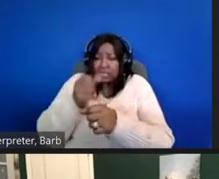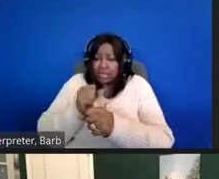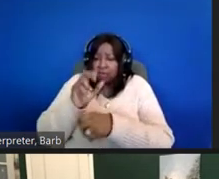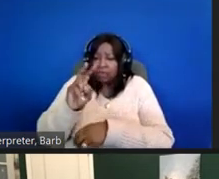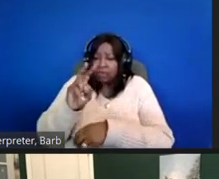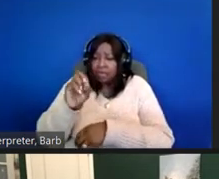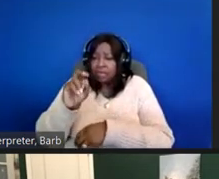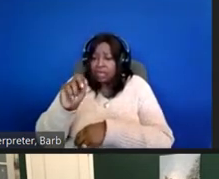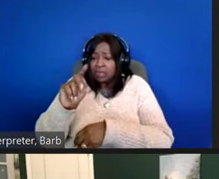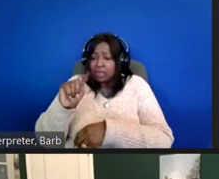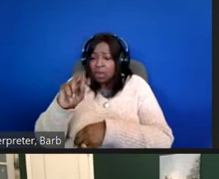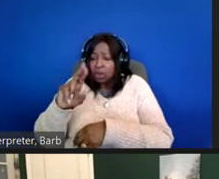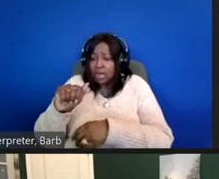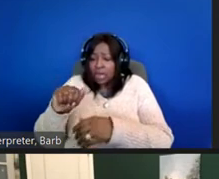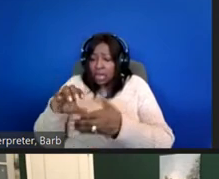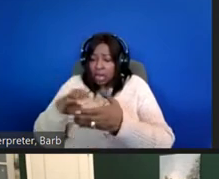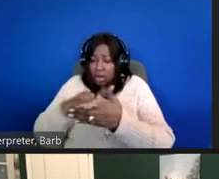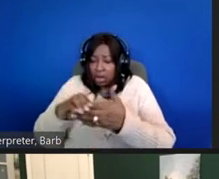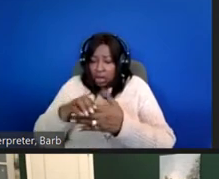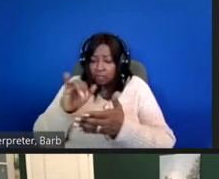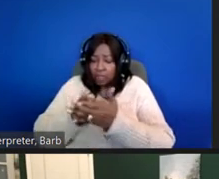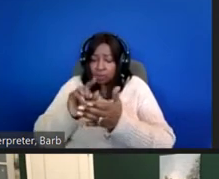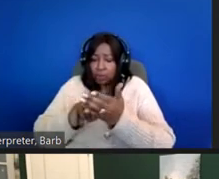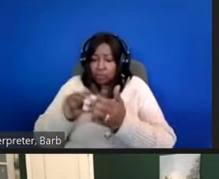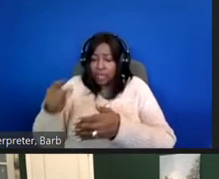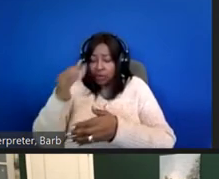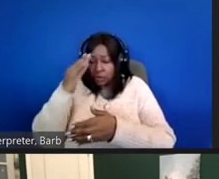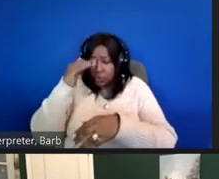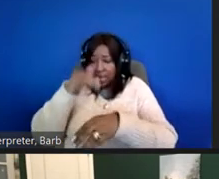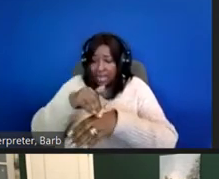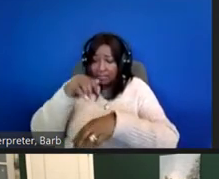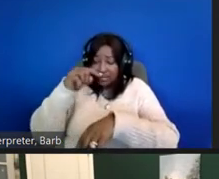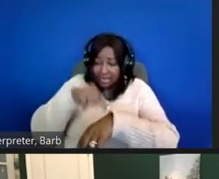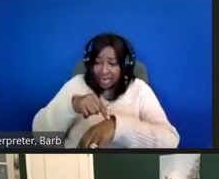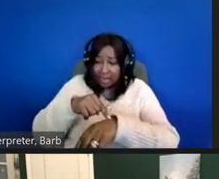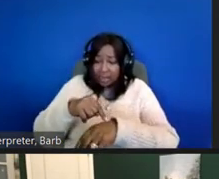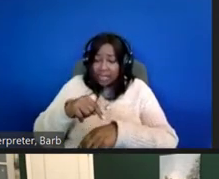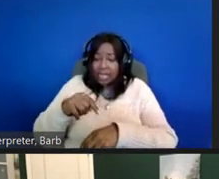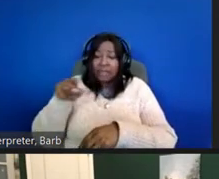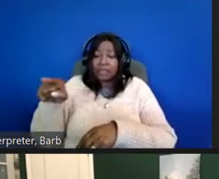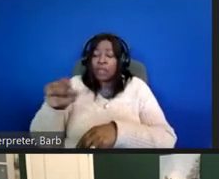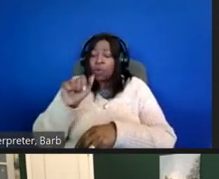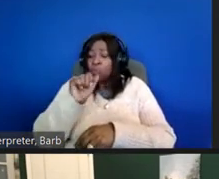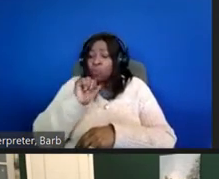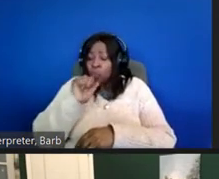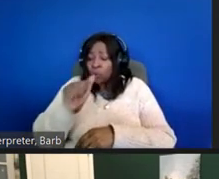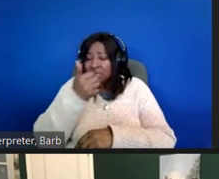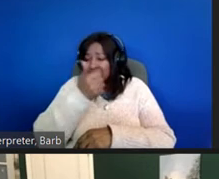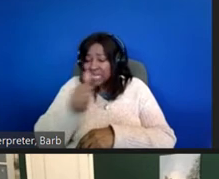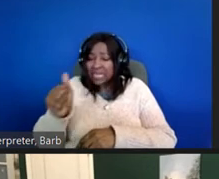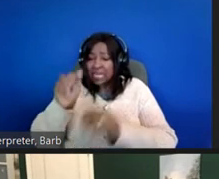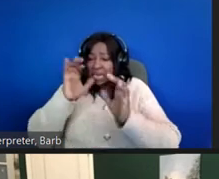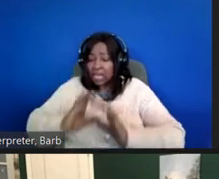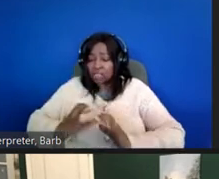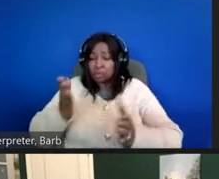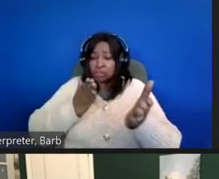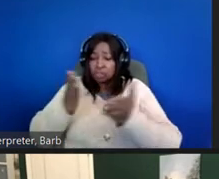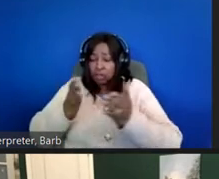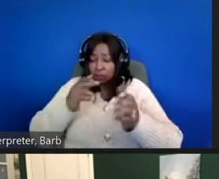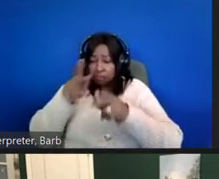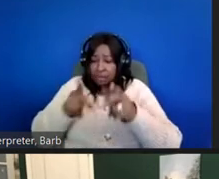they needed to do at the time. So there wasn't really any customer service people there. So I just hung out and helped